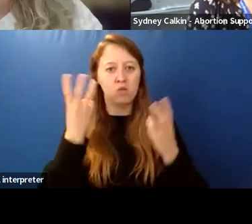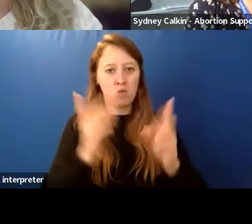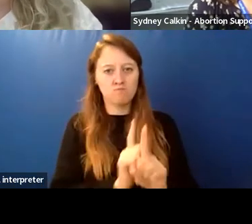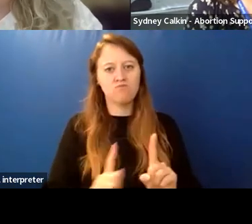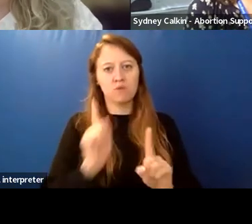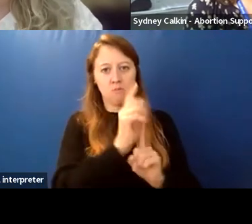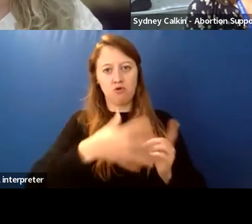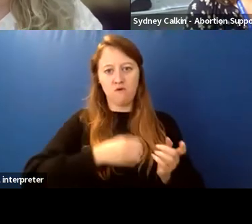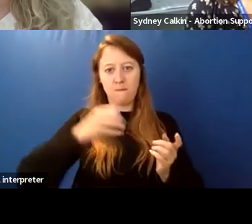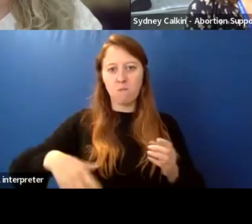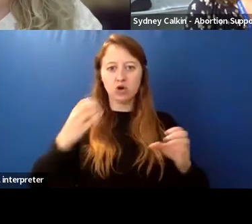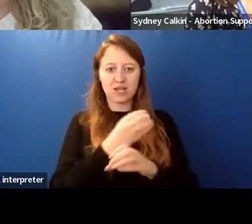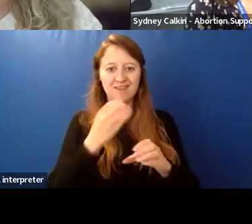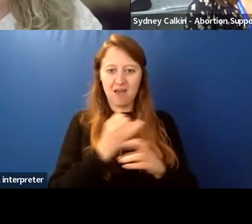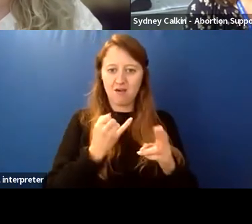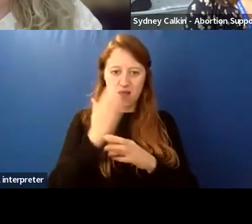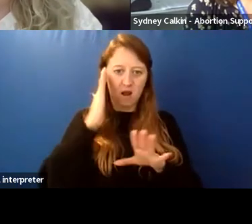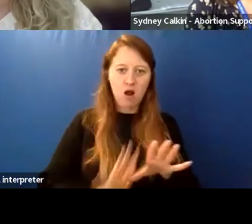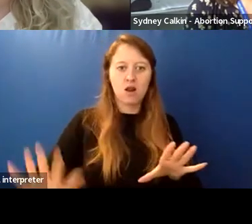to remember that as the consultation is